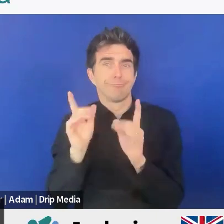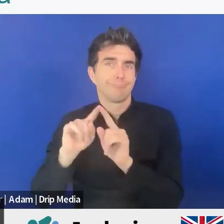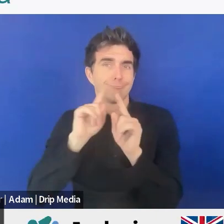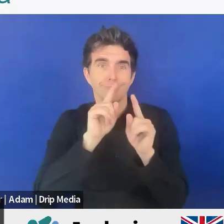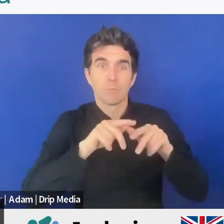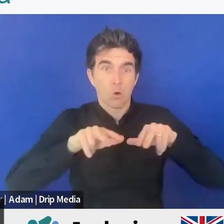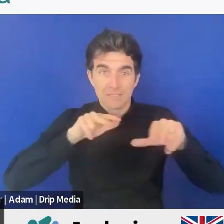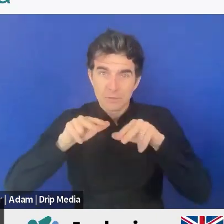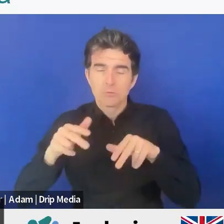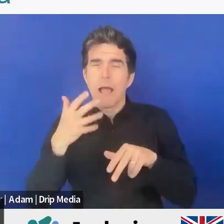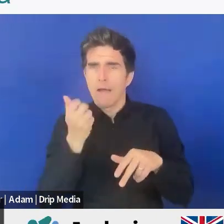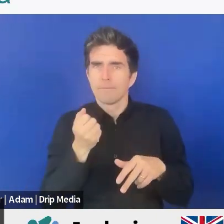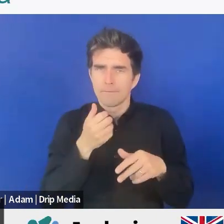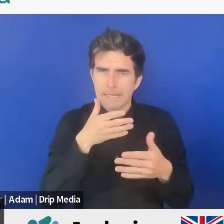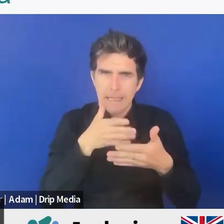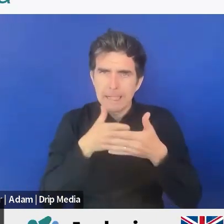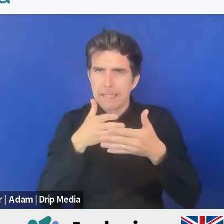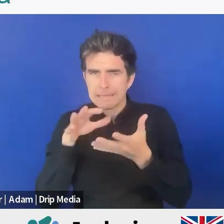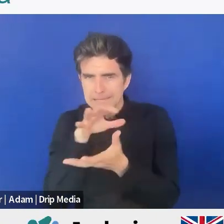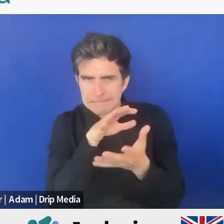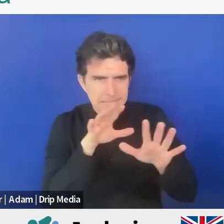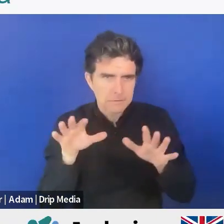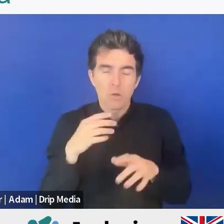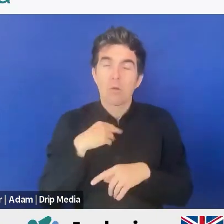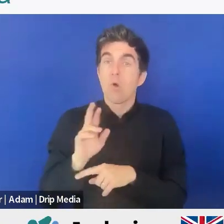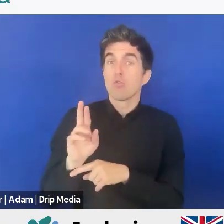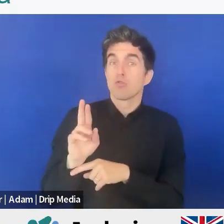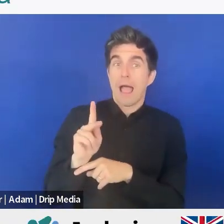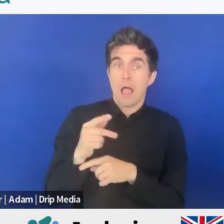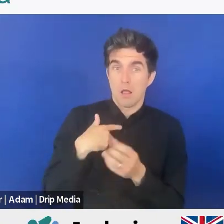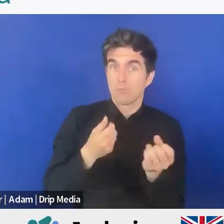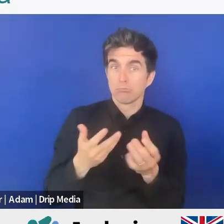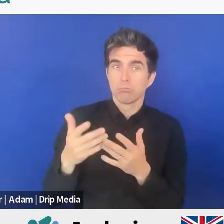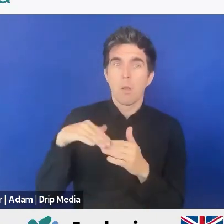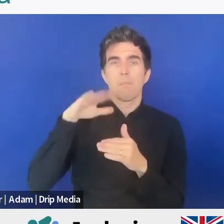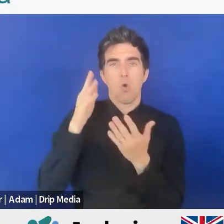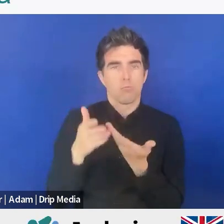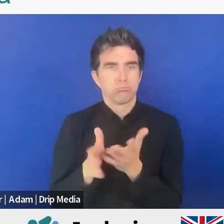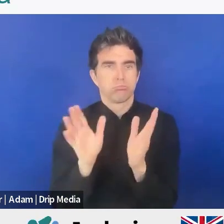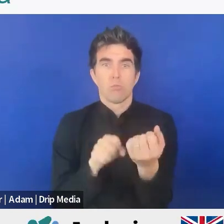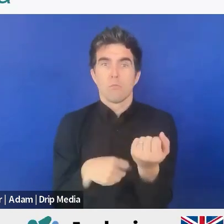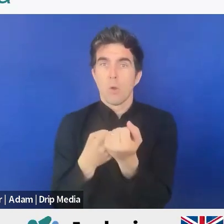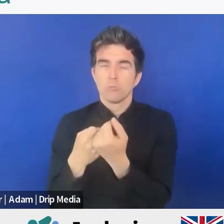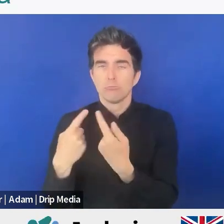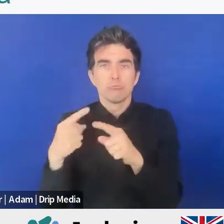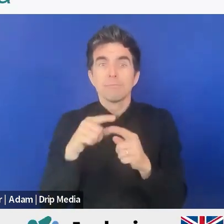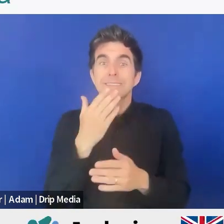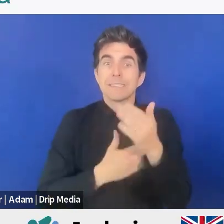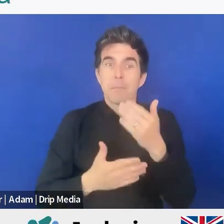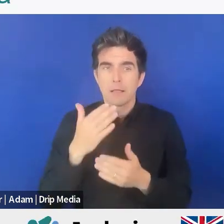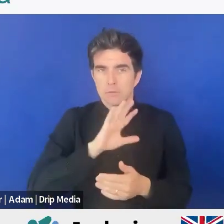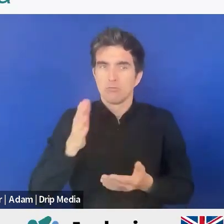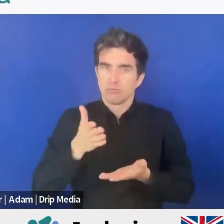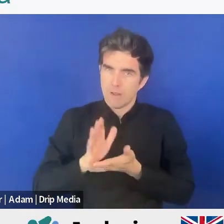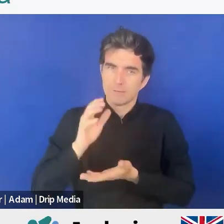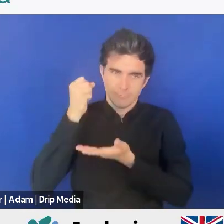provide a more generic support through the Disability Rights Fund, which I think helps also to build